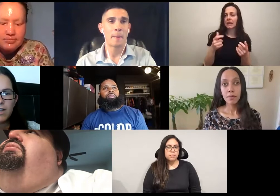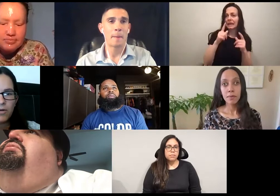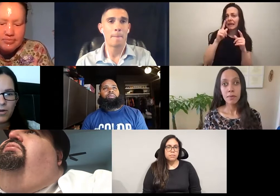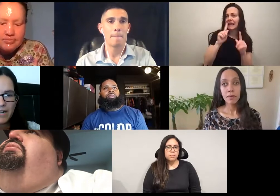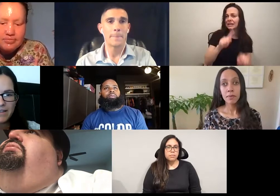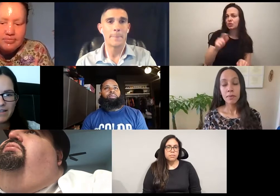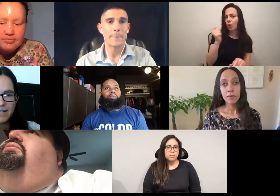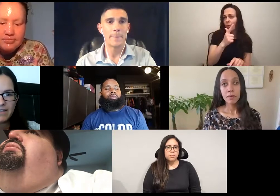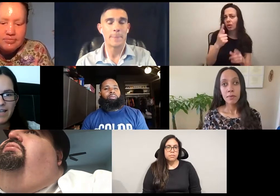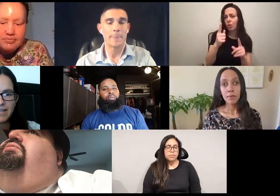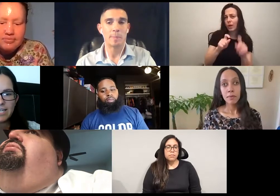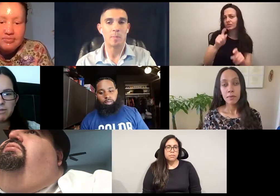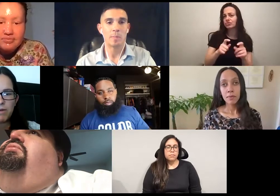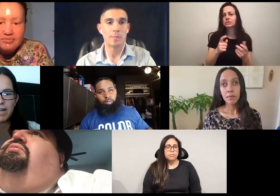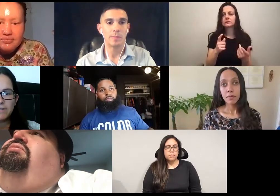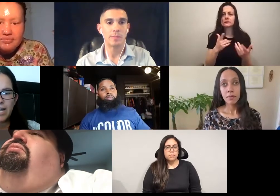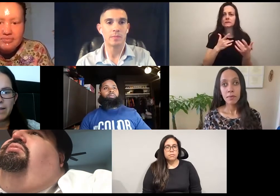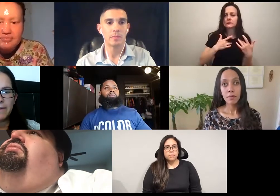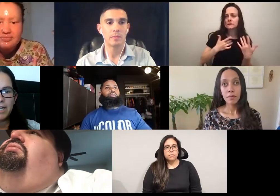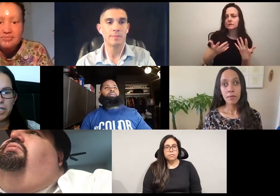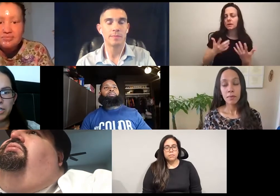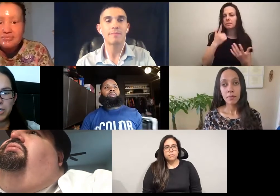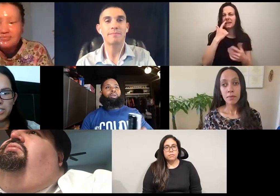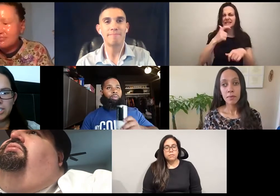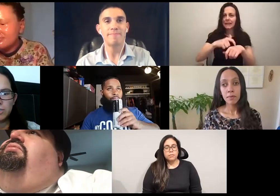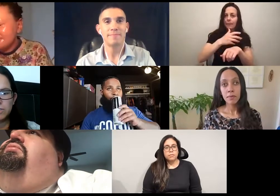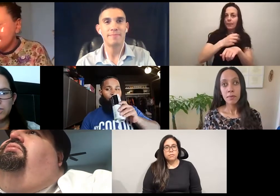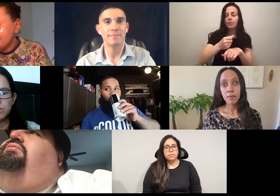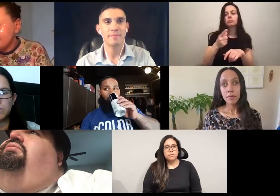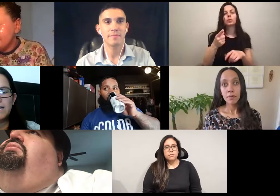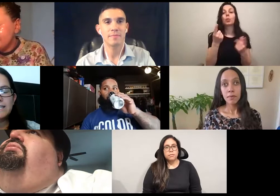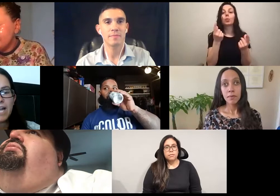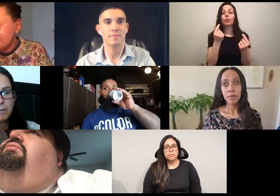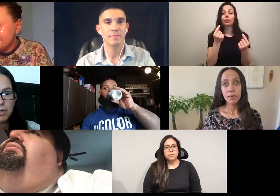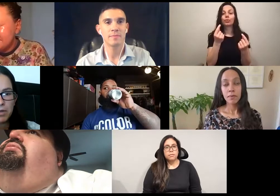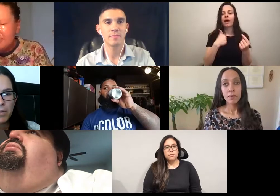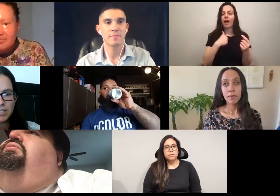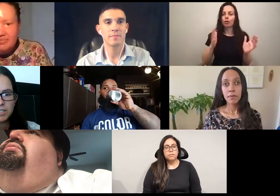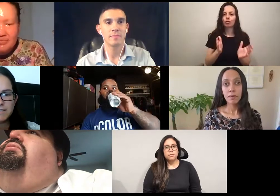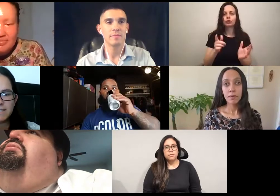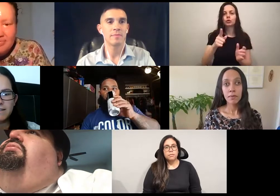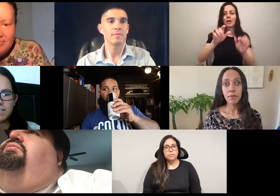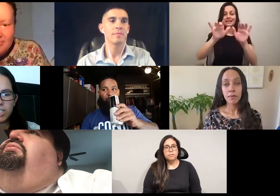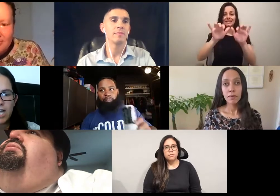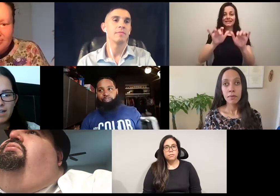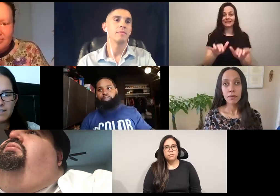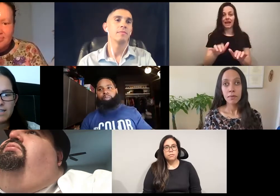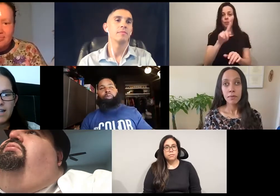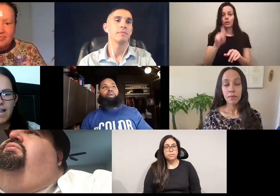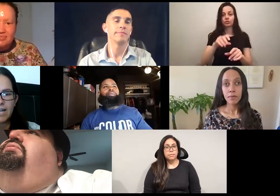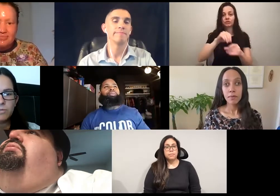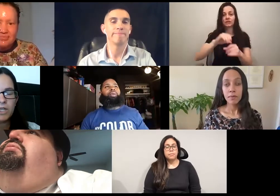answered or anything like that in case you run out of time, I encourage you to type your questions in the